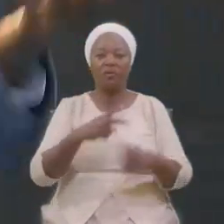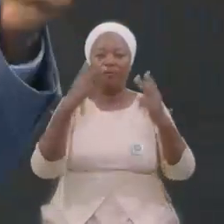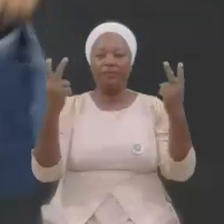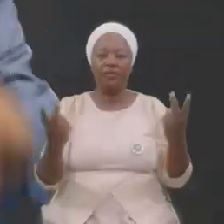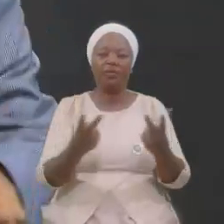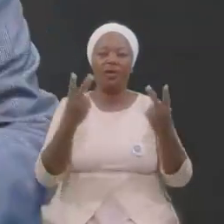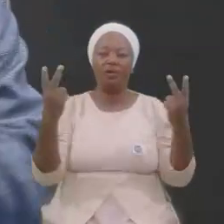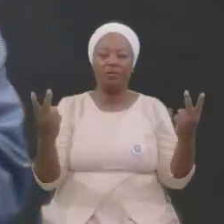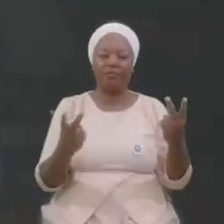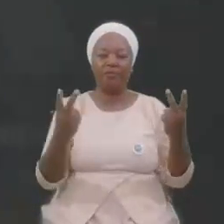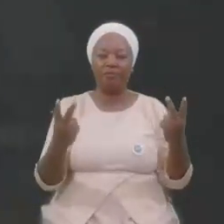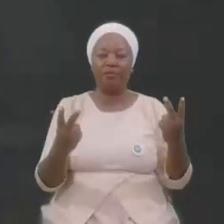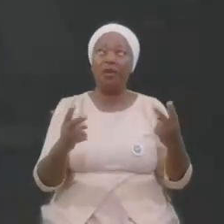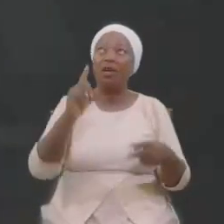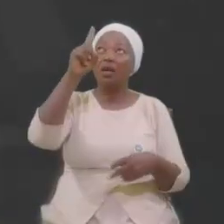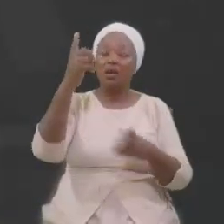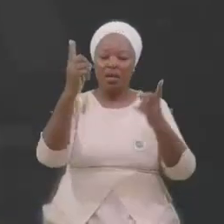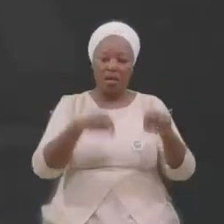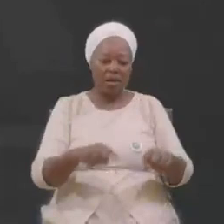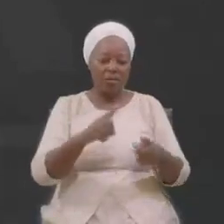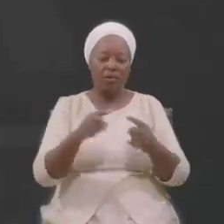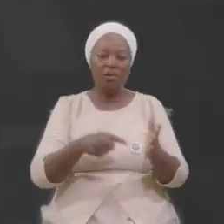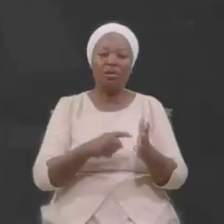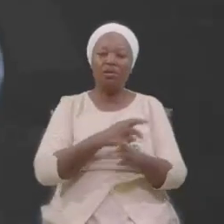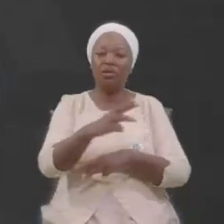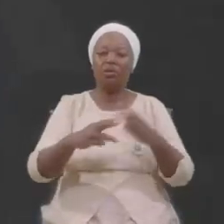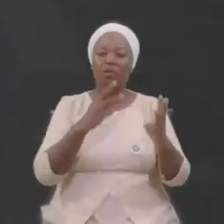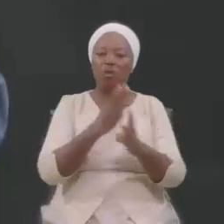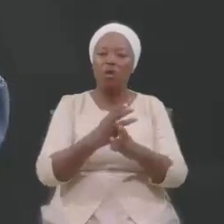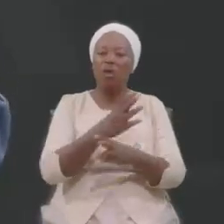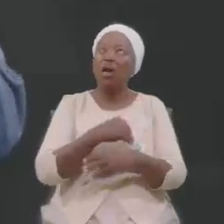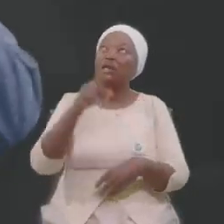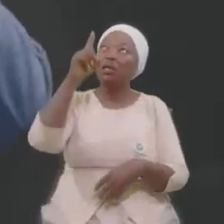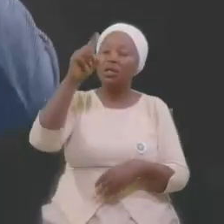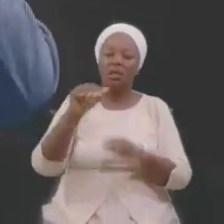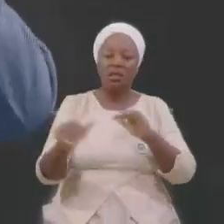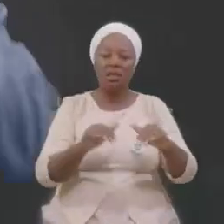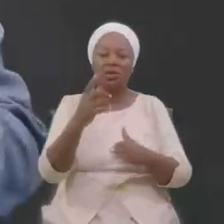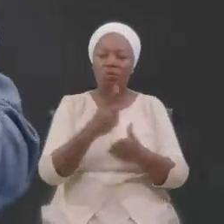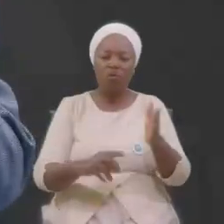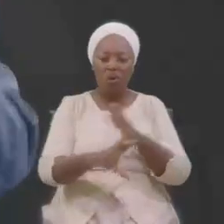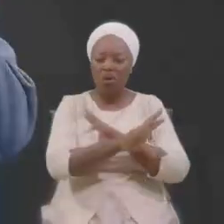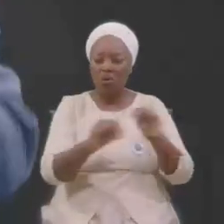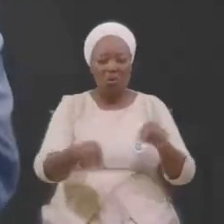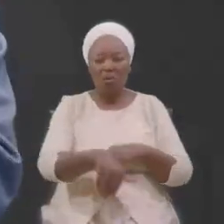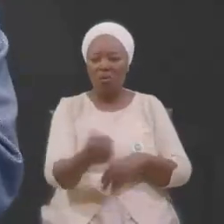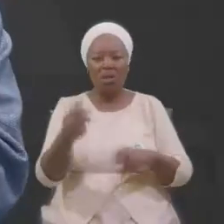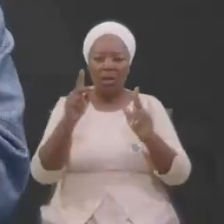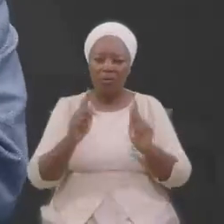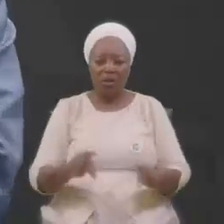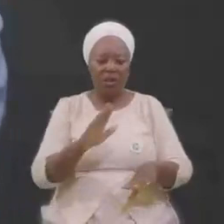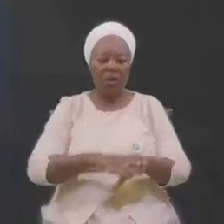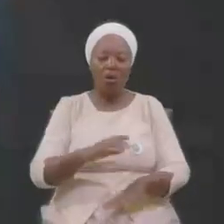He came to this world and he did what no other person on